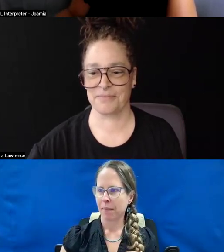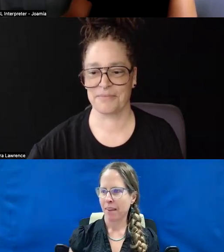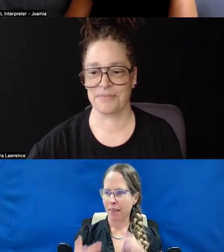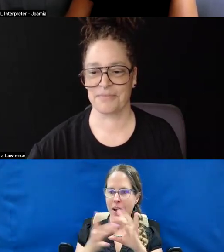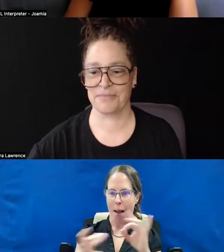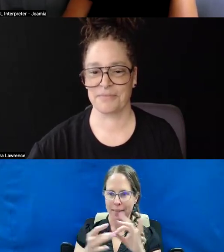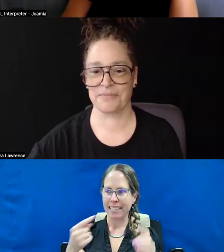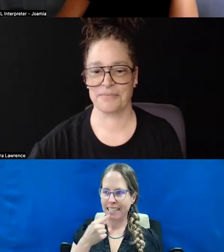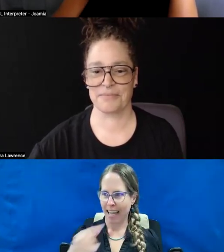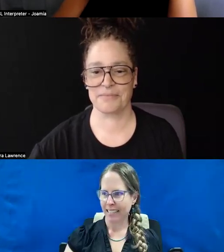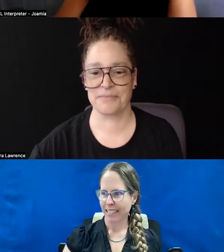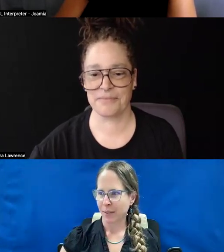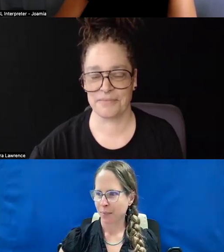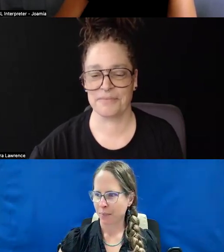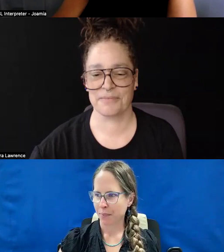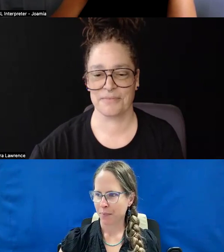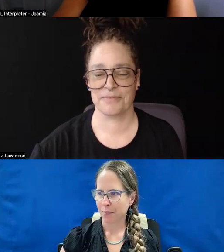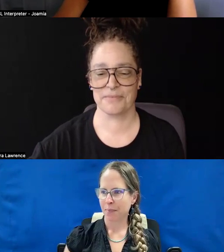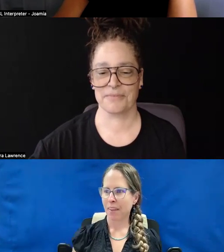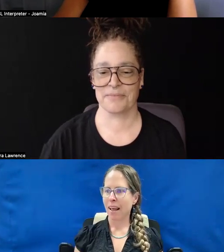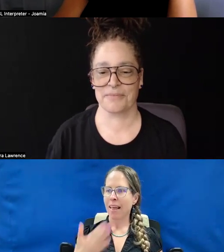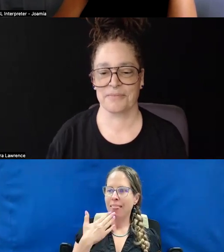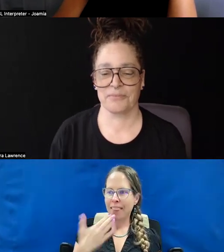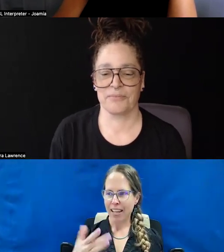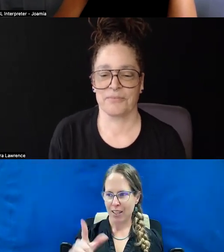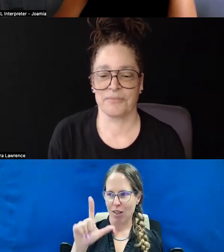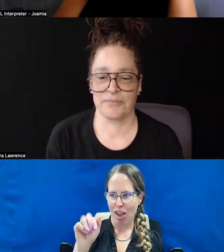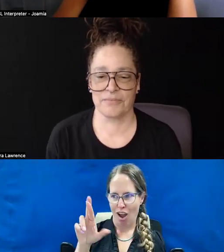comment. The comment says,